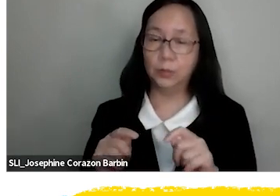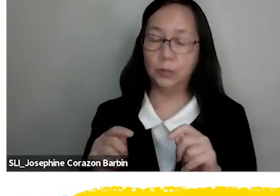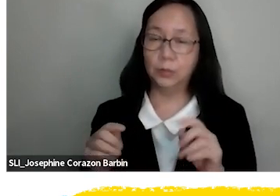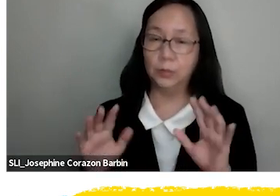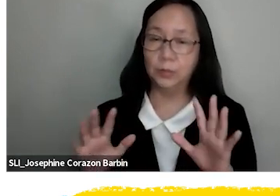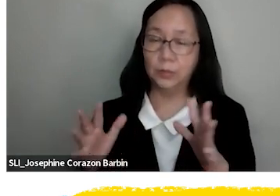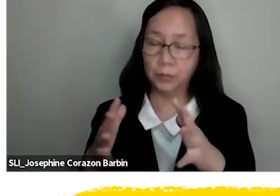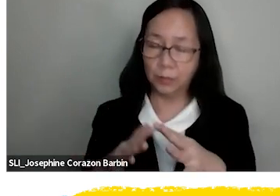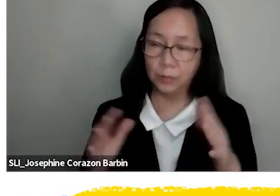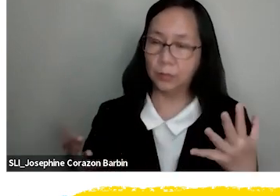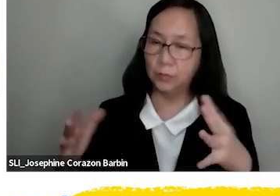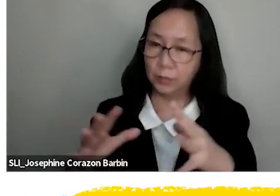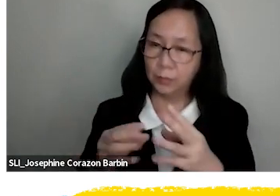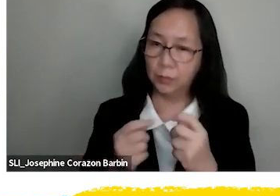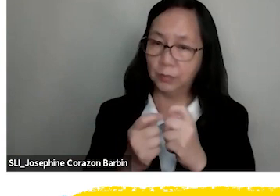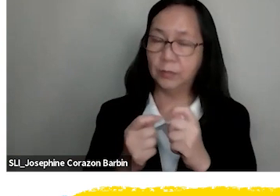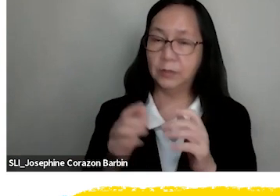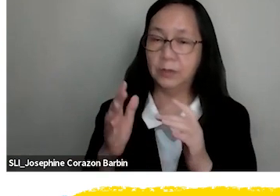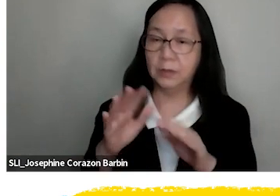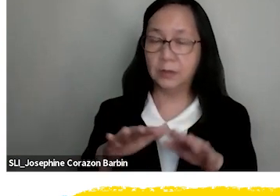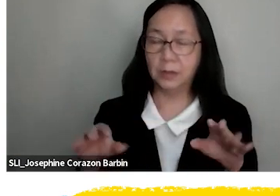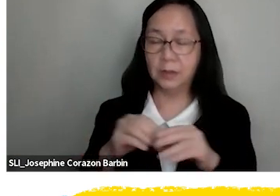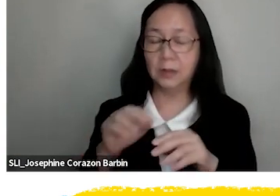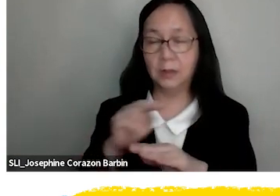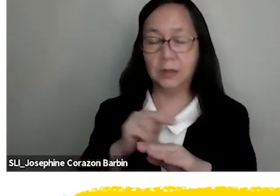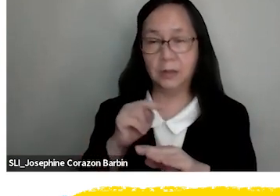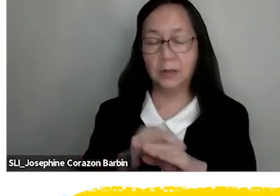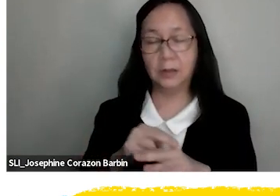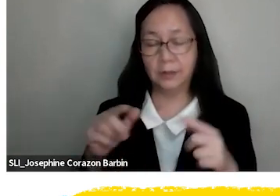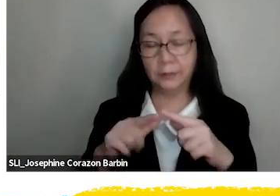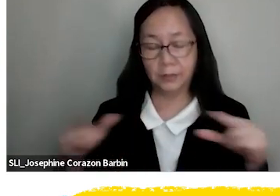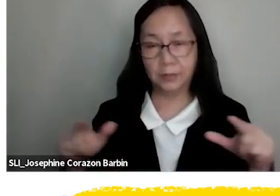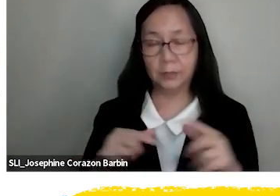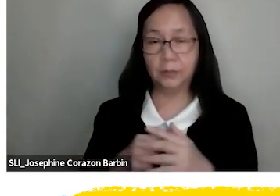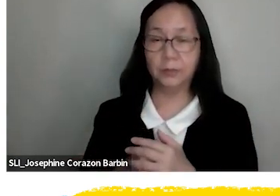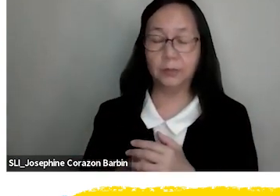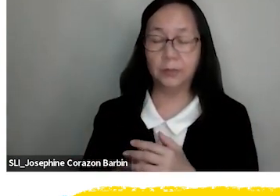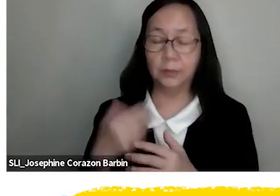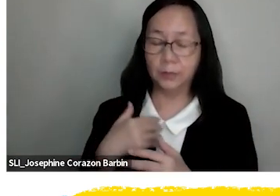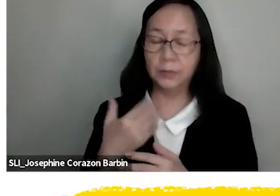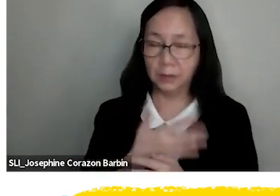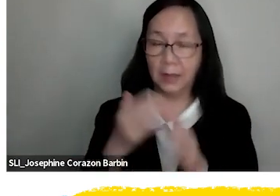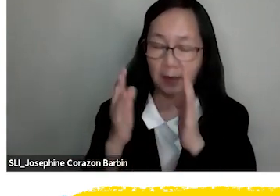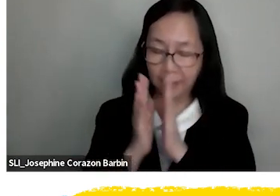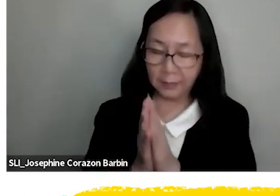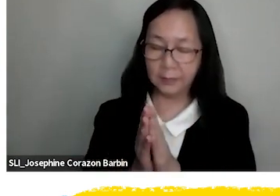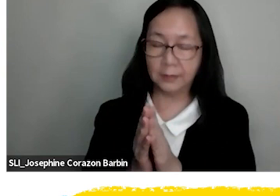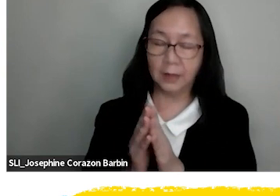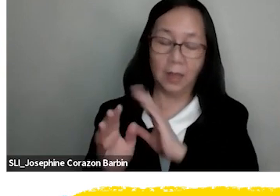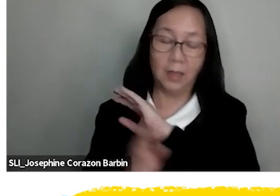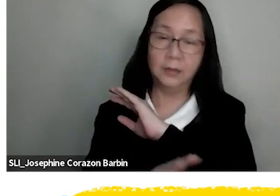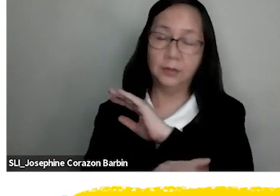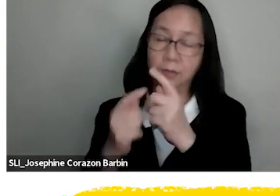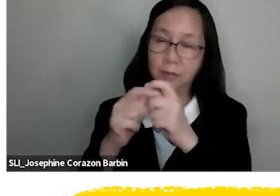of children. In the national level, we asked country to try as